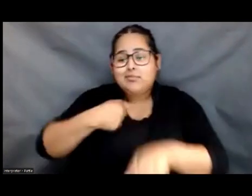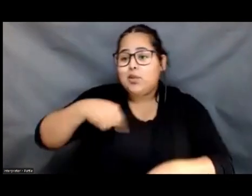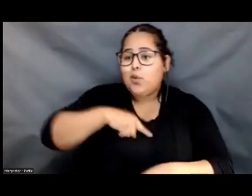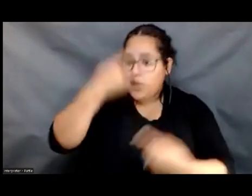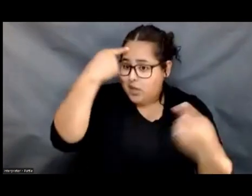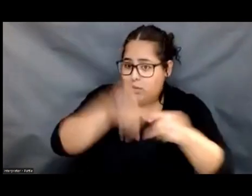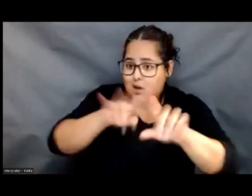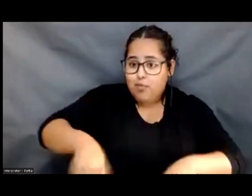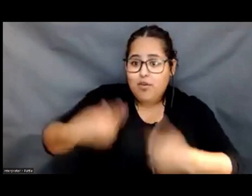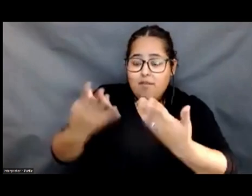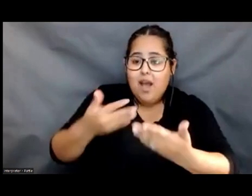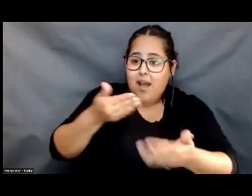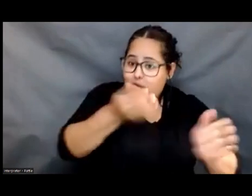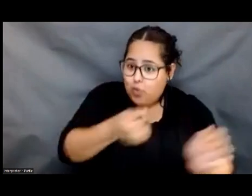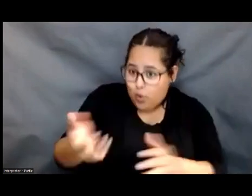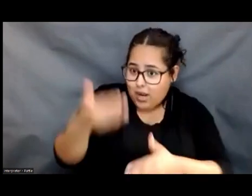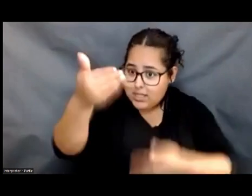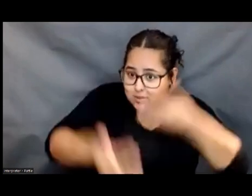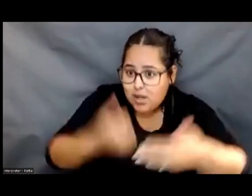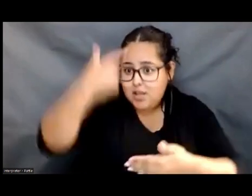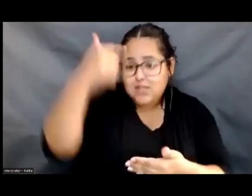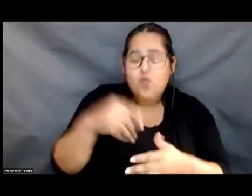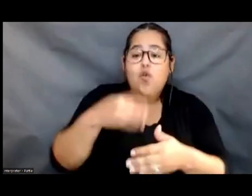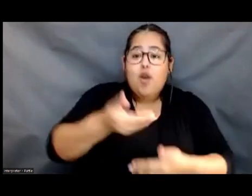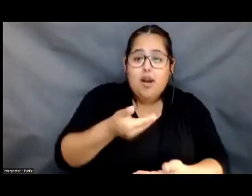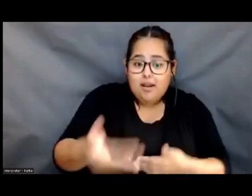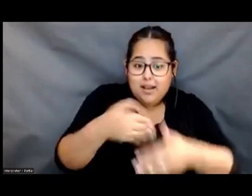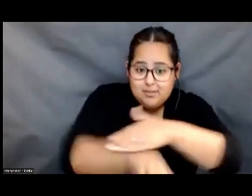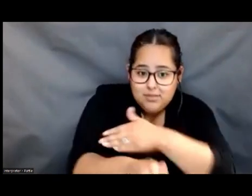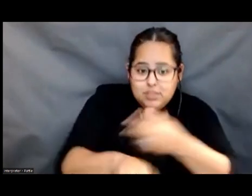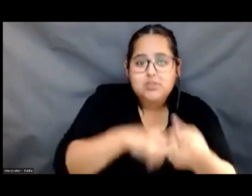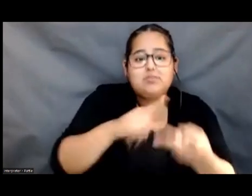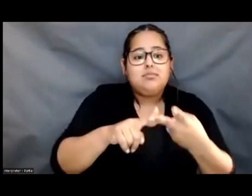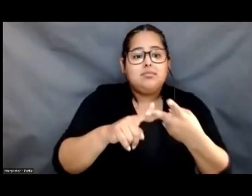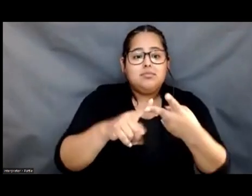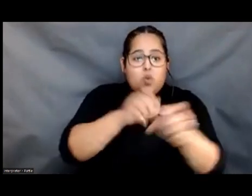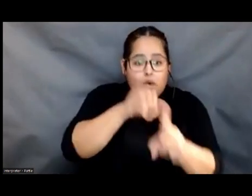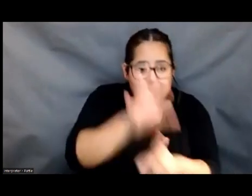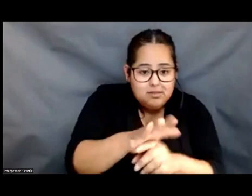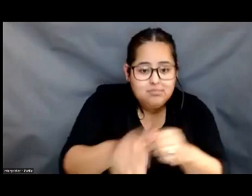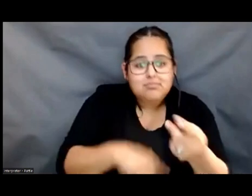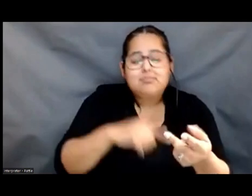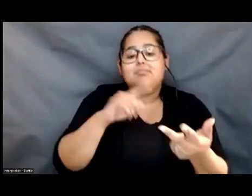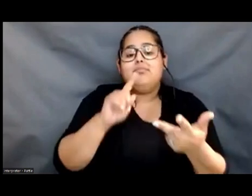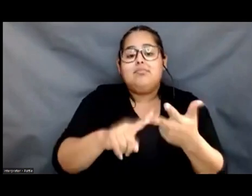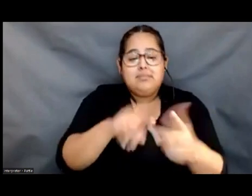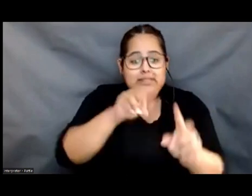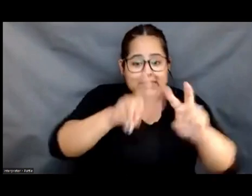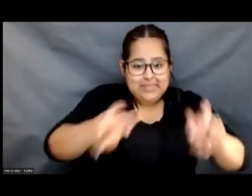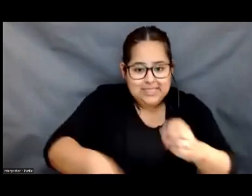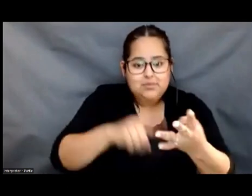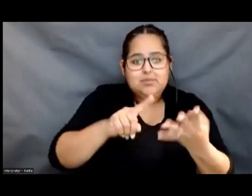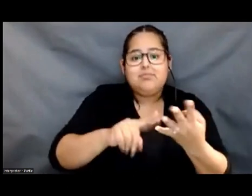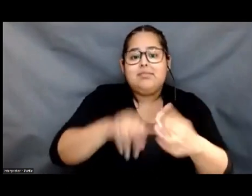organized process of admission, orientation, assessment, counseling, and student progress